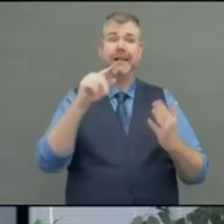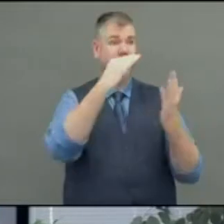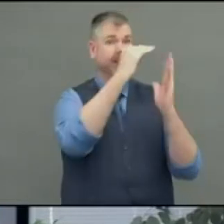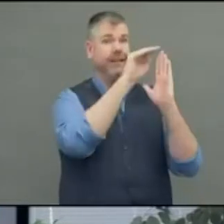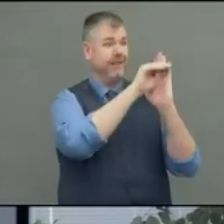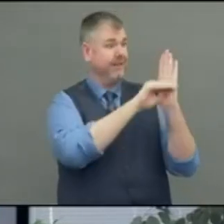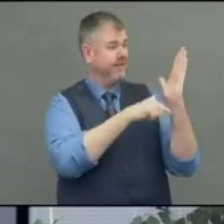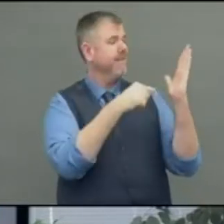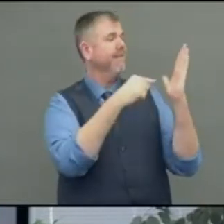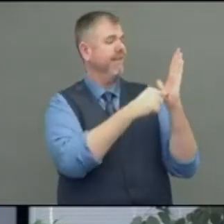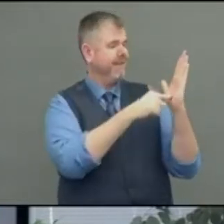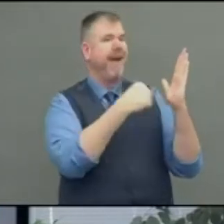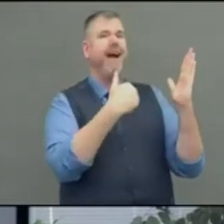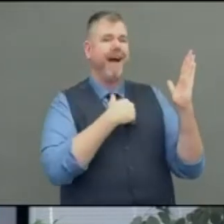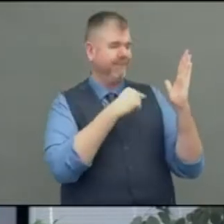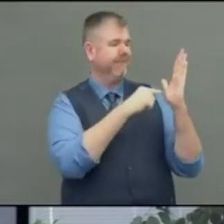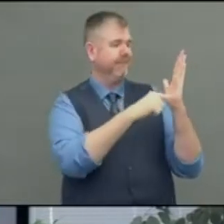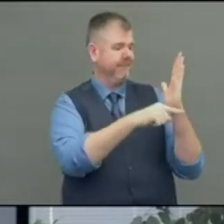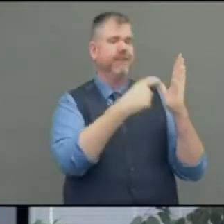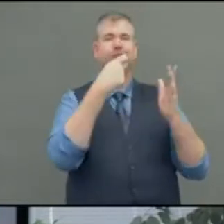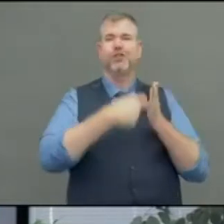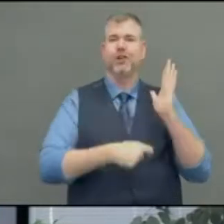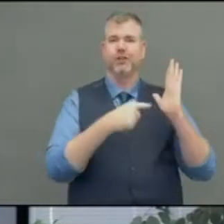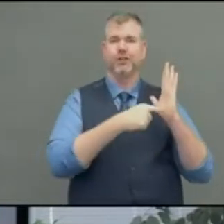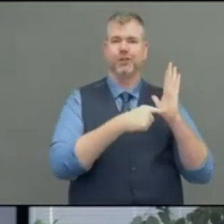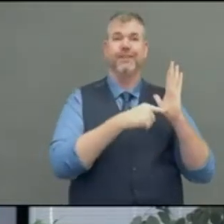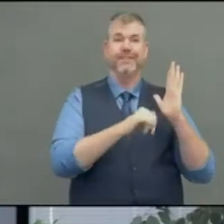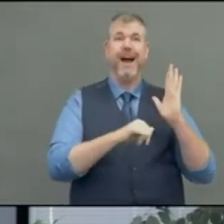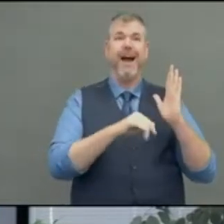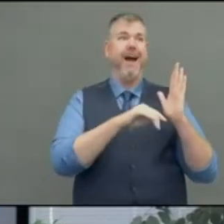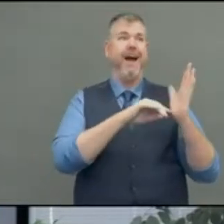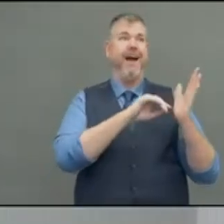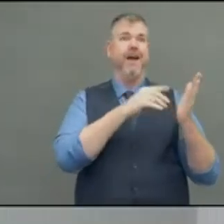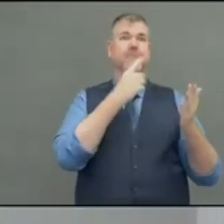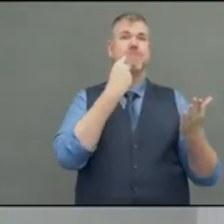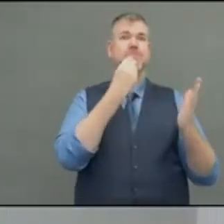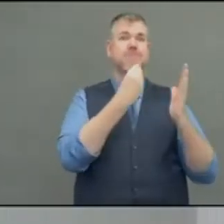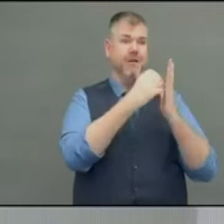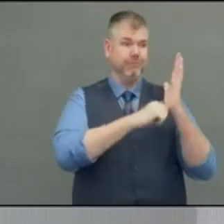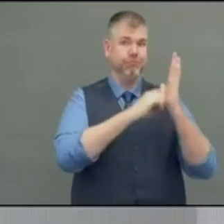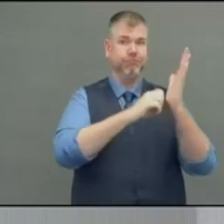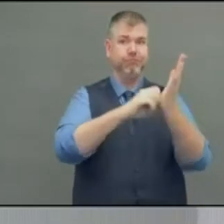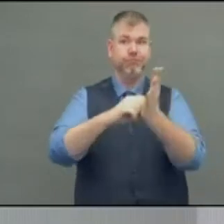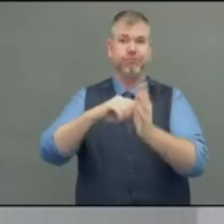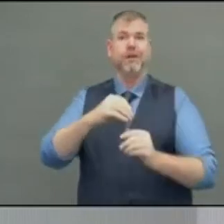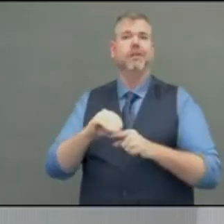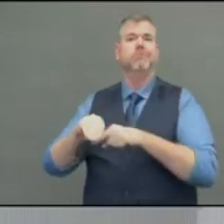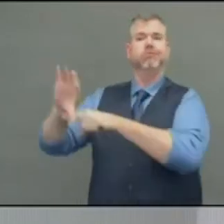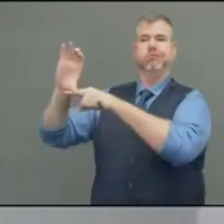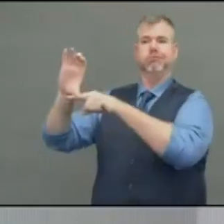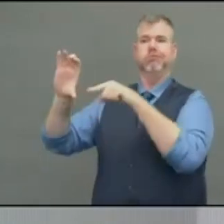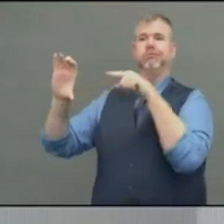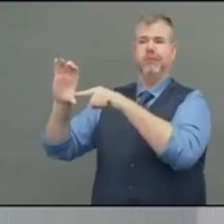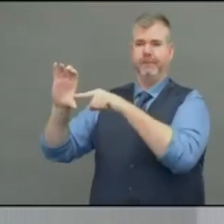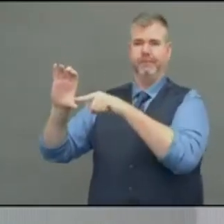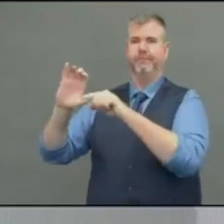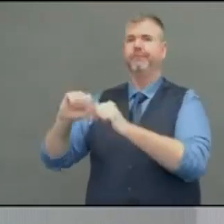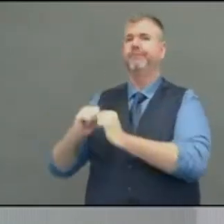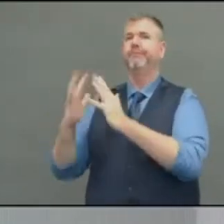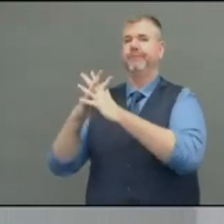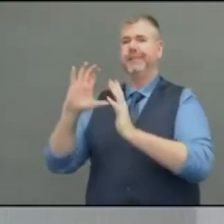several surcharges that are listed on there. And the one that funds our program in particular is the California Relay Service